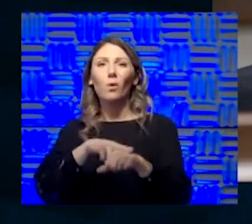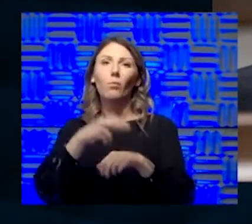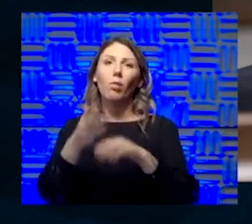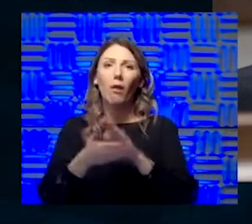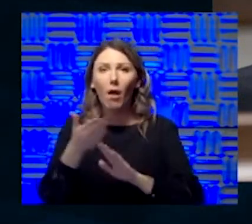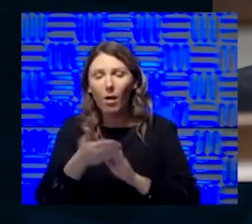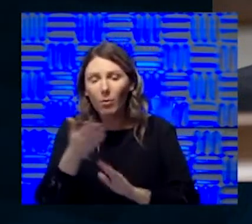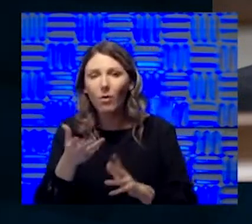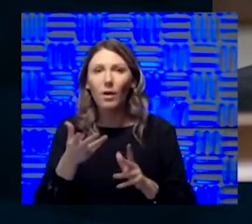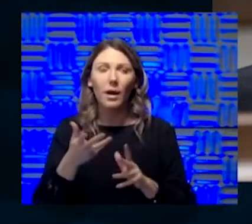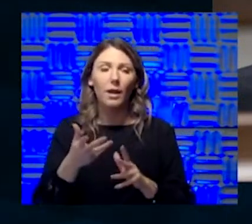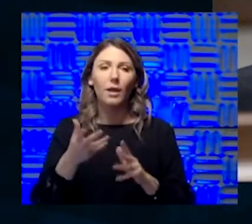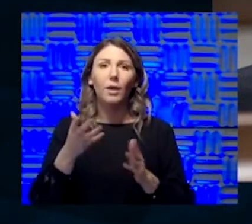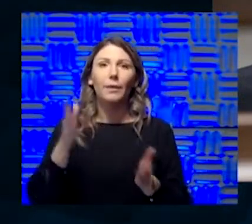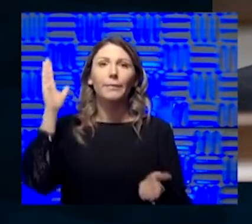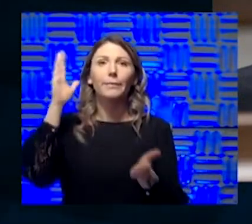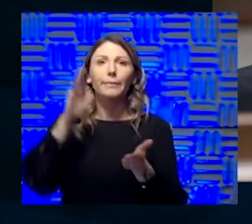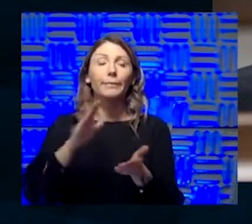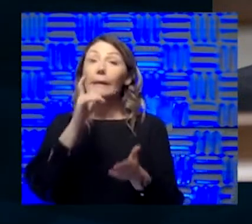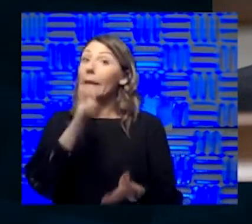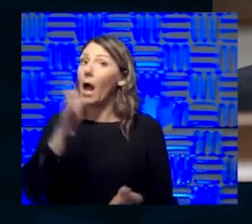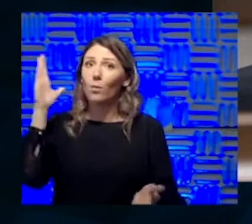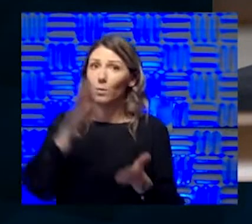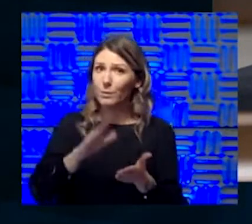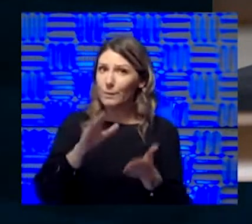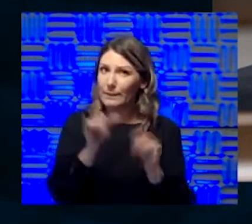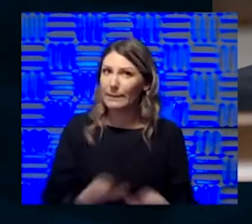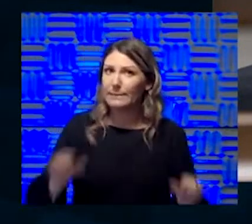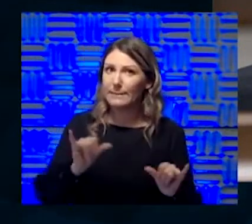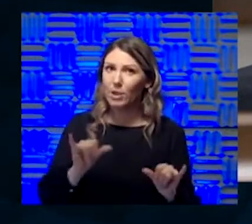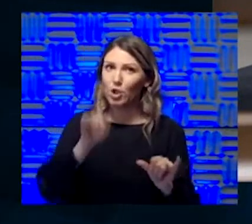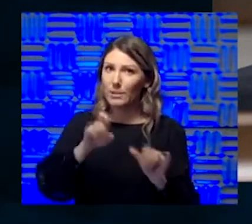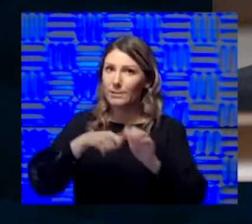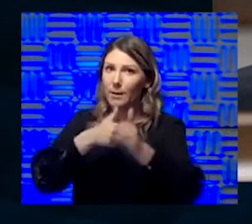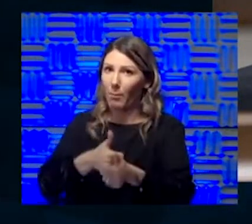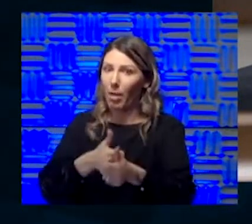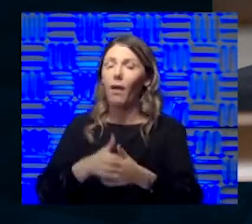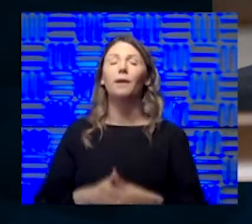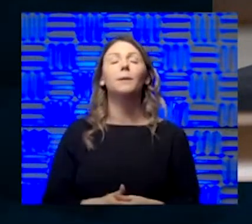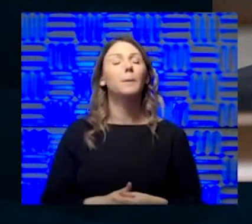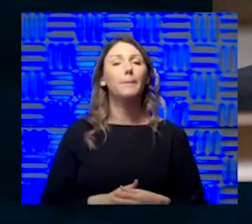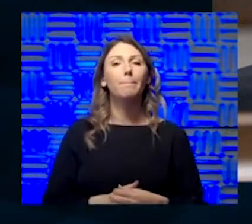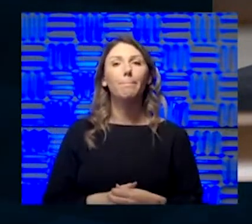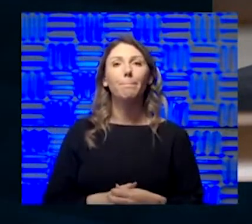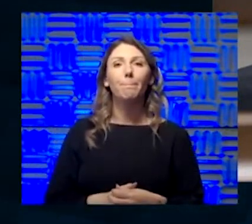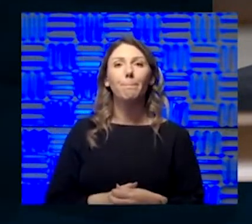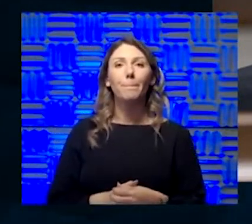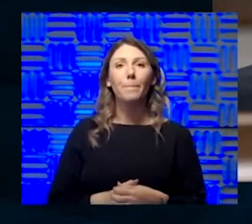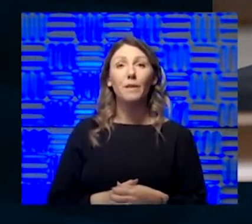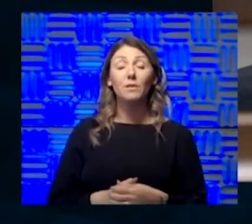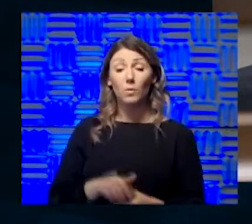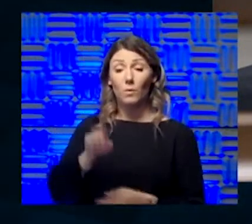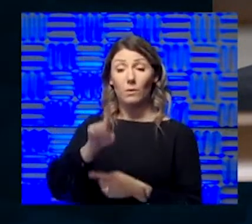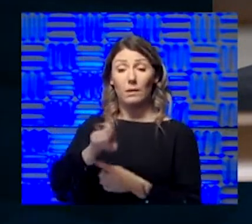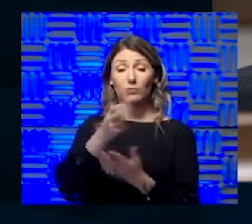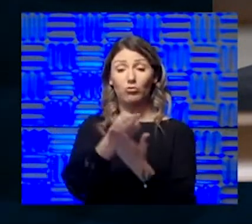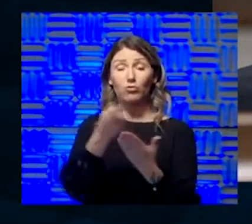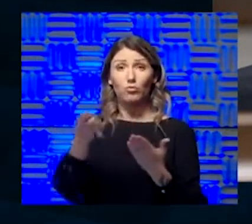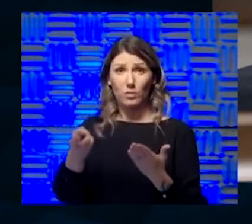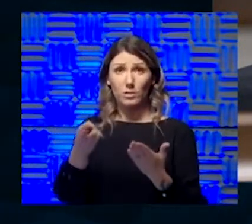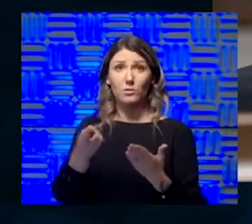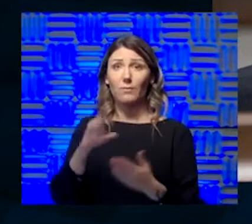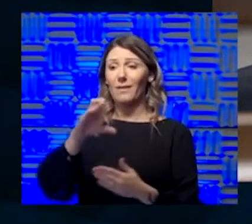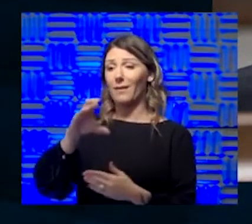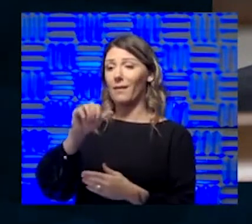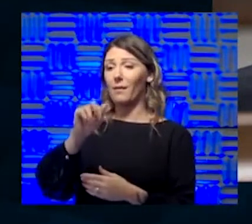the standards for which that equipment must comply. So it is putting the necessary resources. The CARES